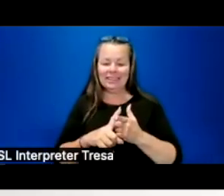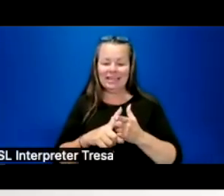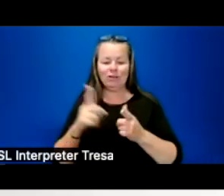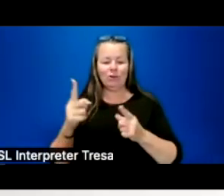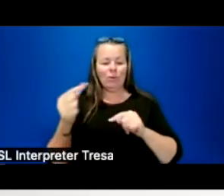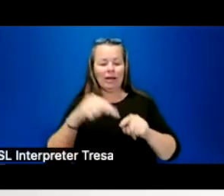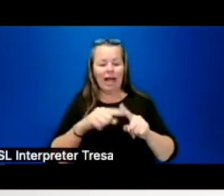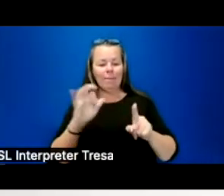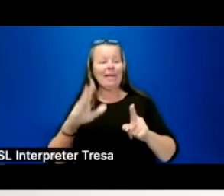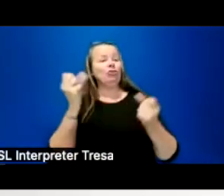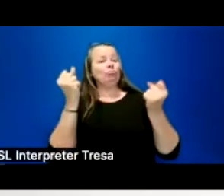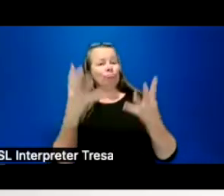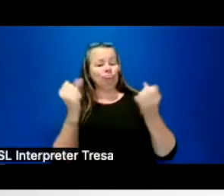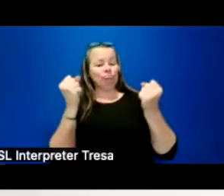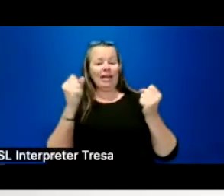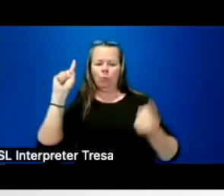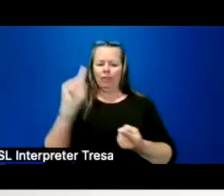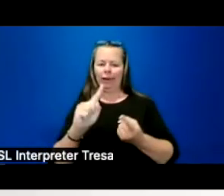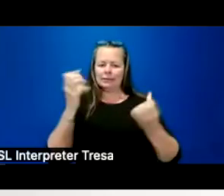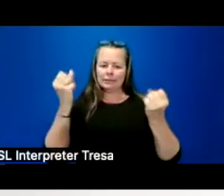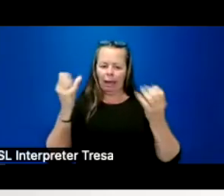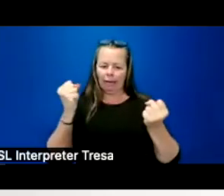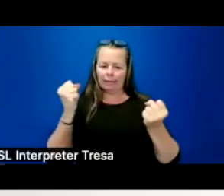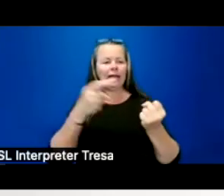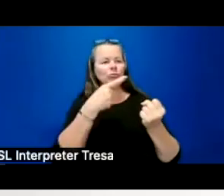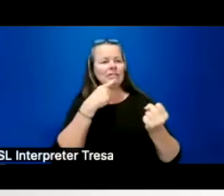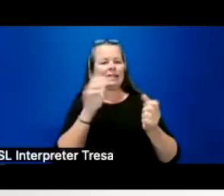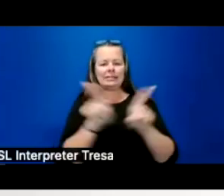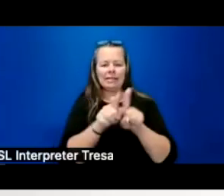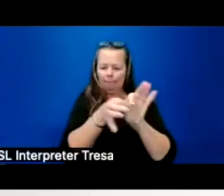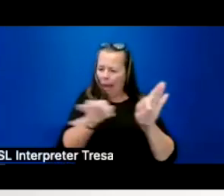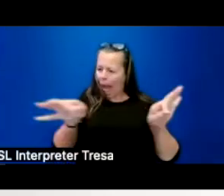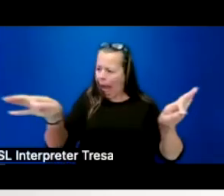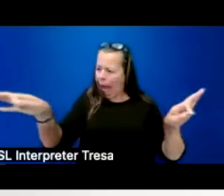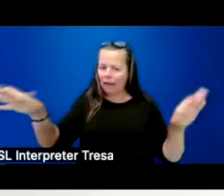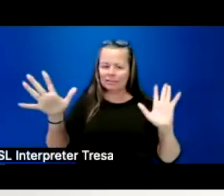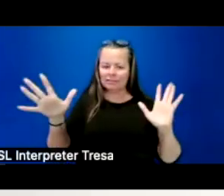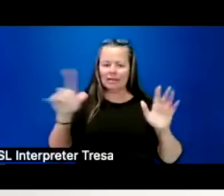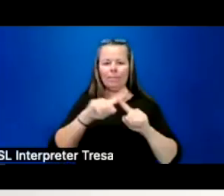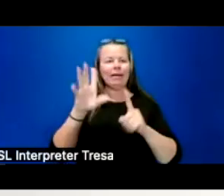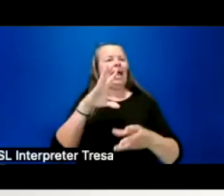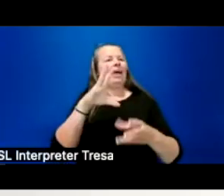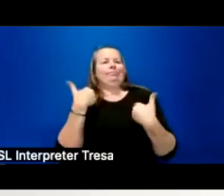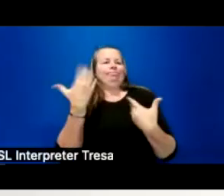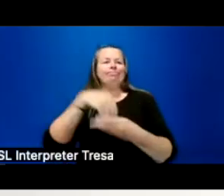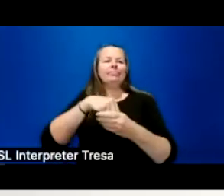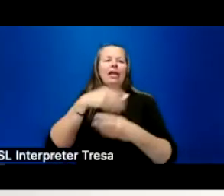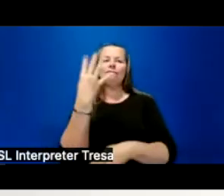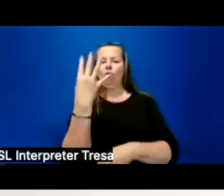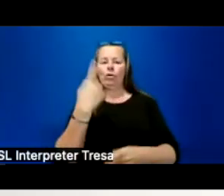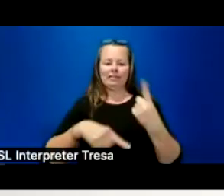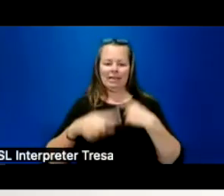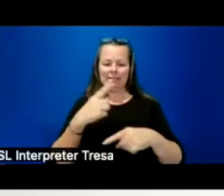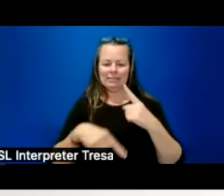to say in, I don't know, in 30 seconds. Now it's compiled within 4 signs. And that's why Right. the teacher, it was